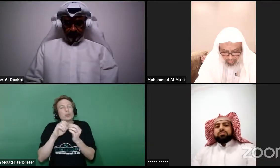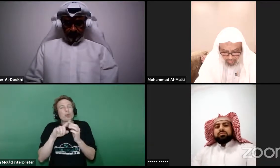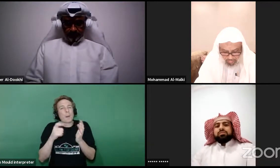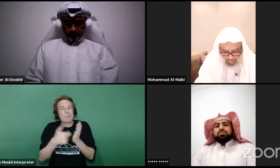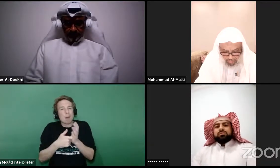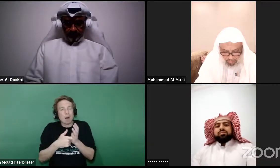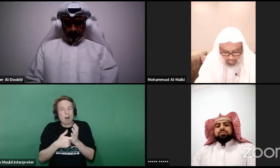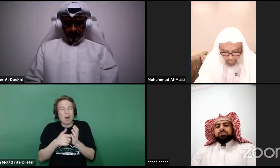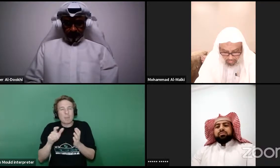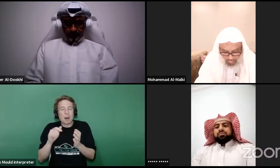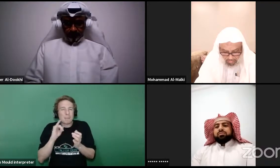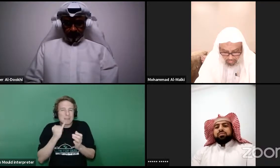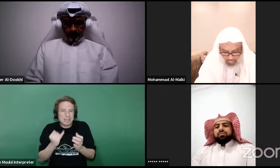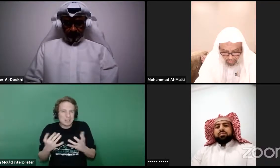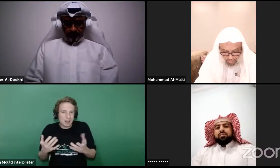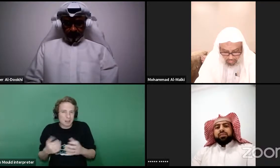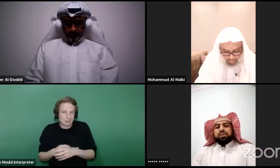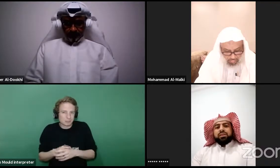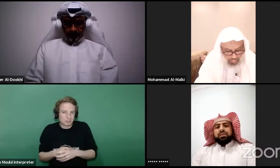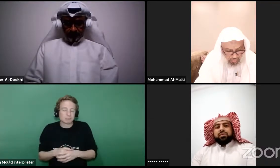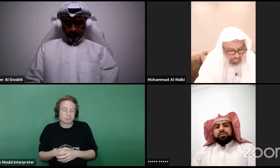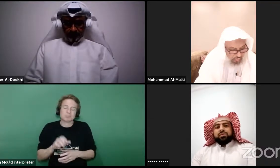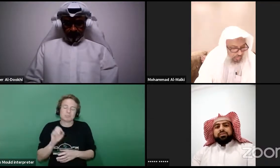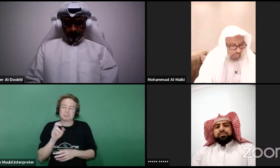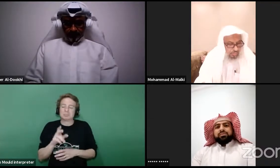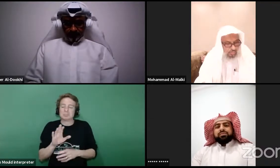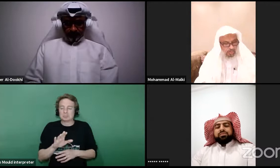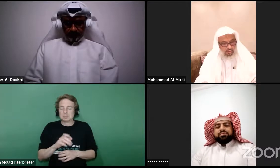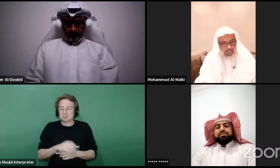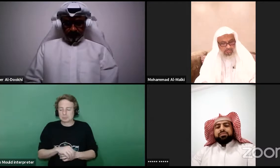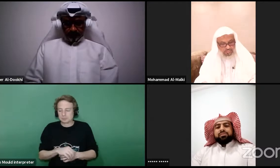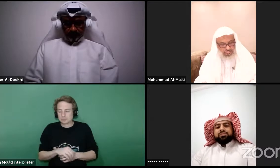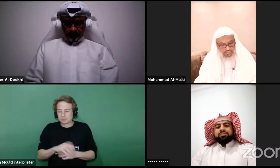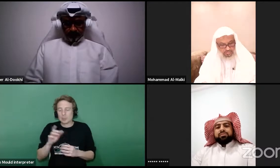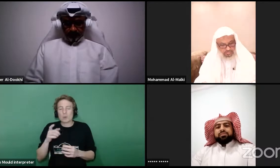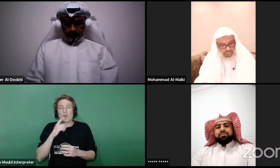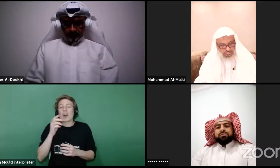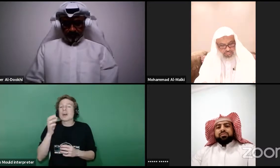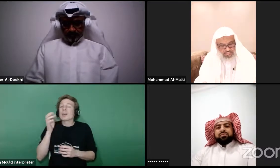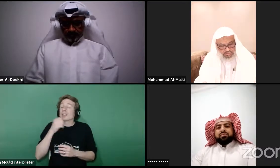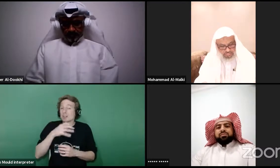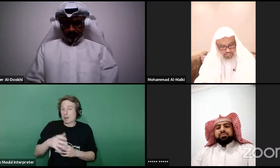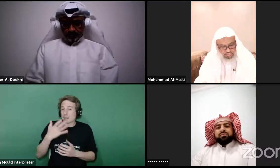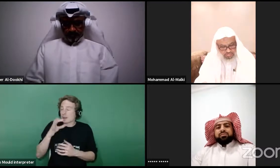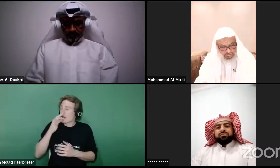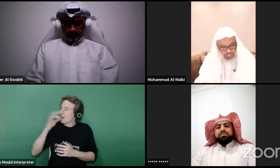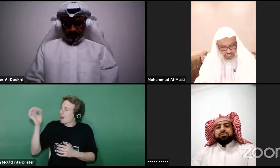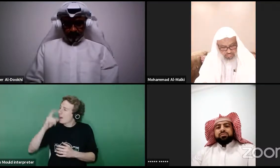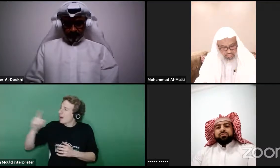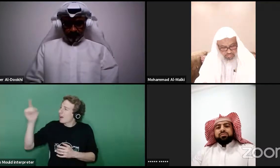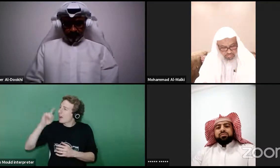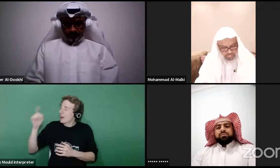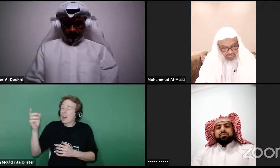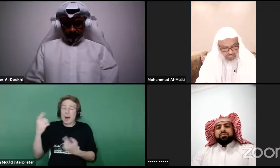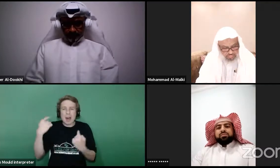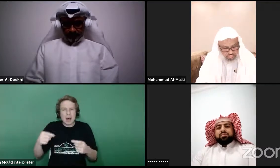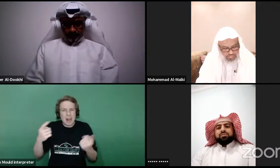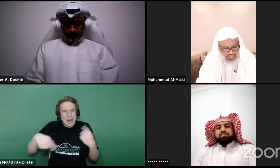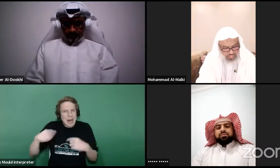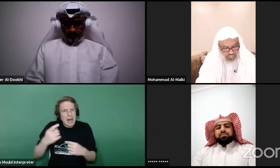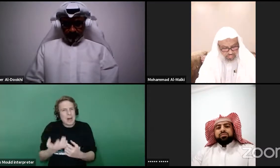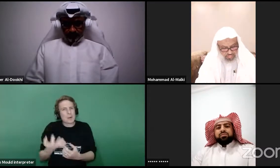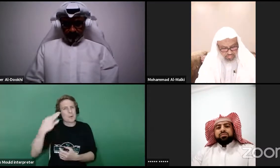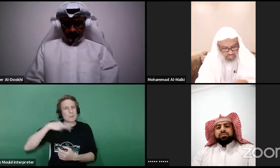So our Sheikh then made supplication for us that I ask Allah the Most High to allow us to benefit from the Qur'an, from